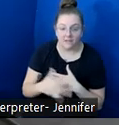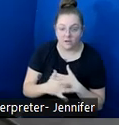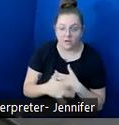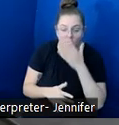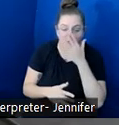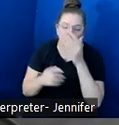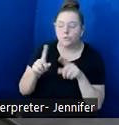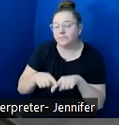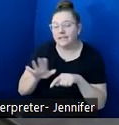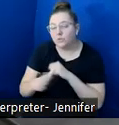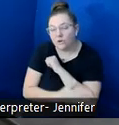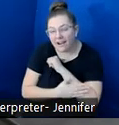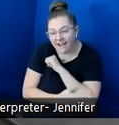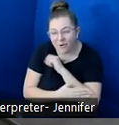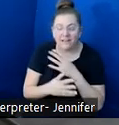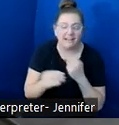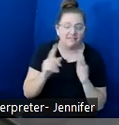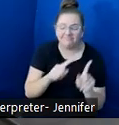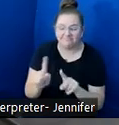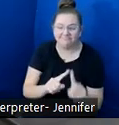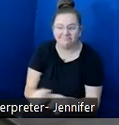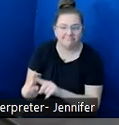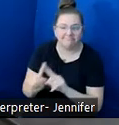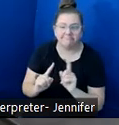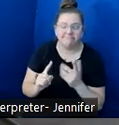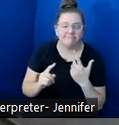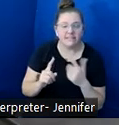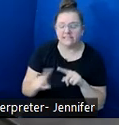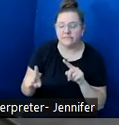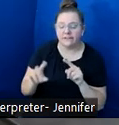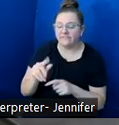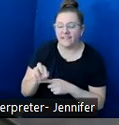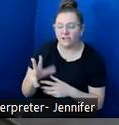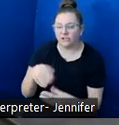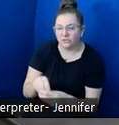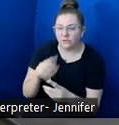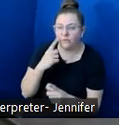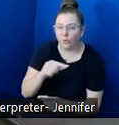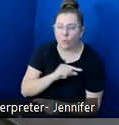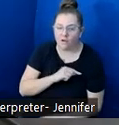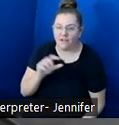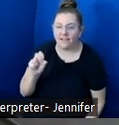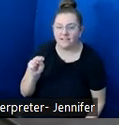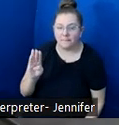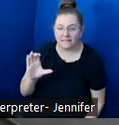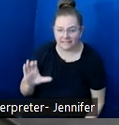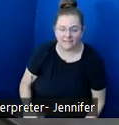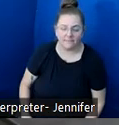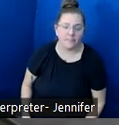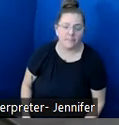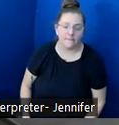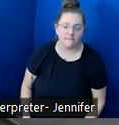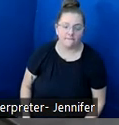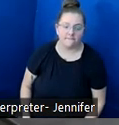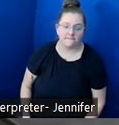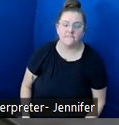county you're in and other factors come into play when qualifying for SNBC plans. And then we can